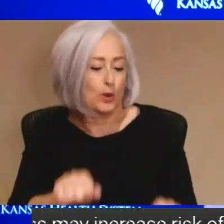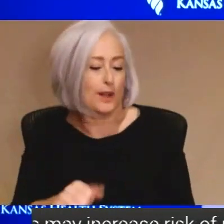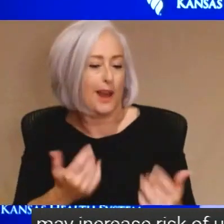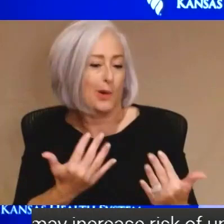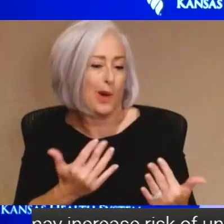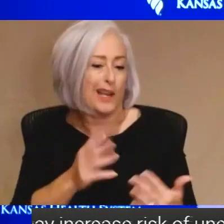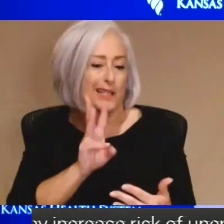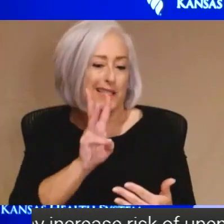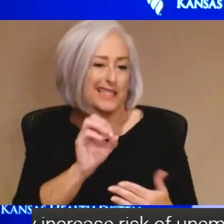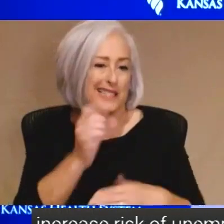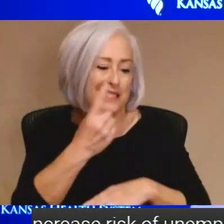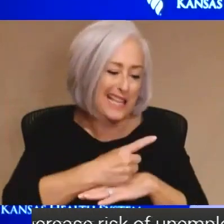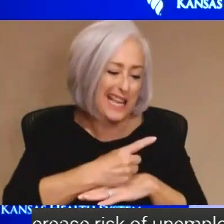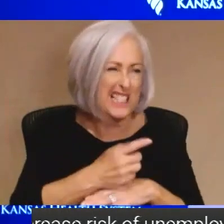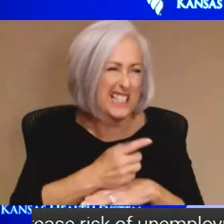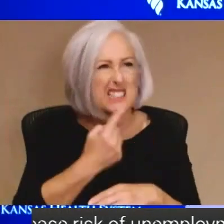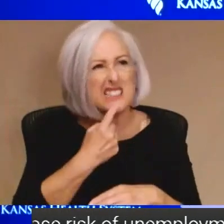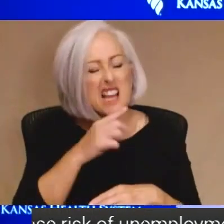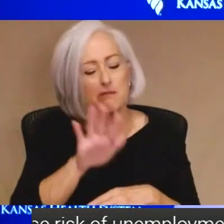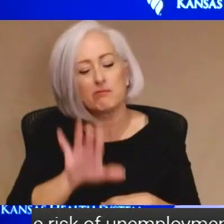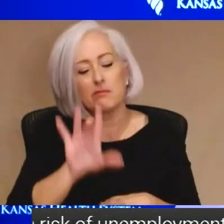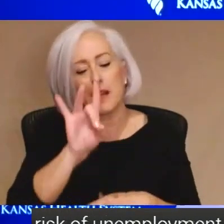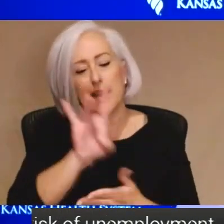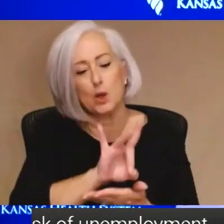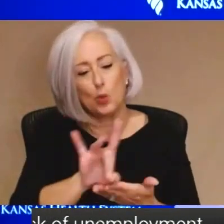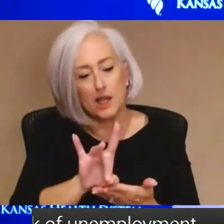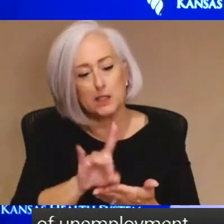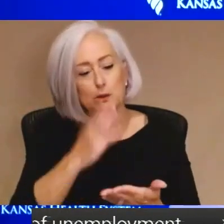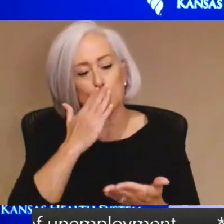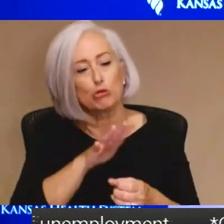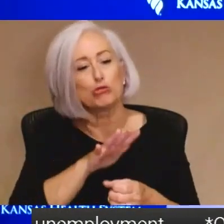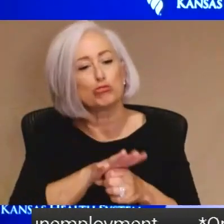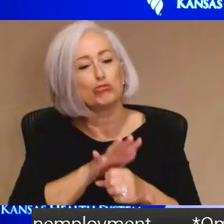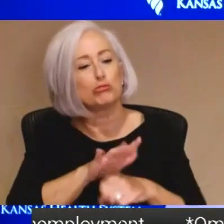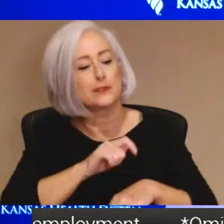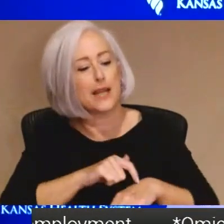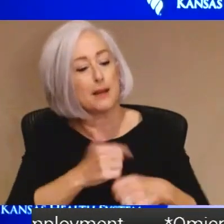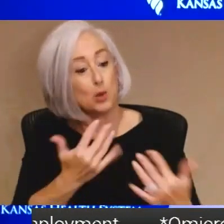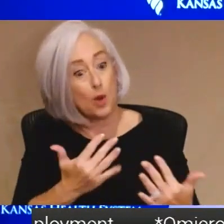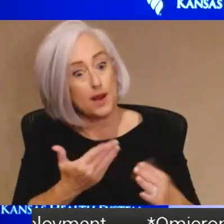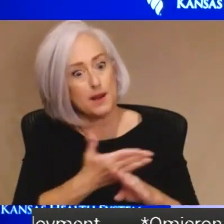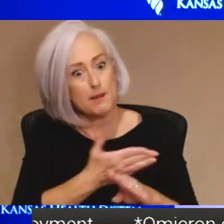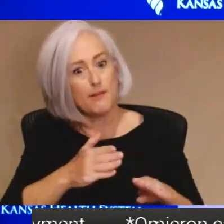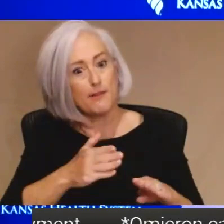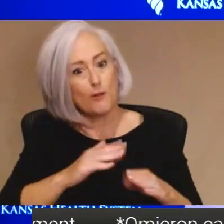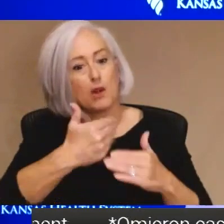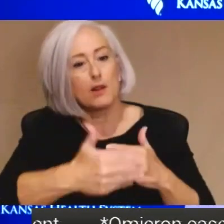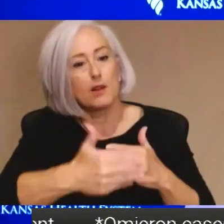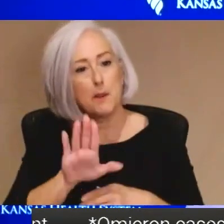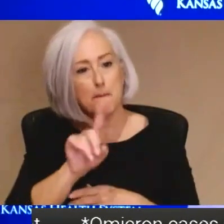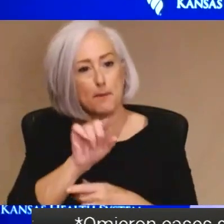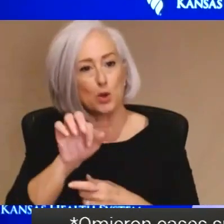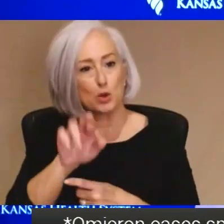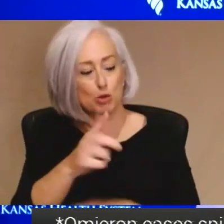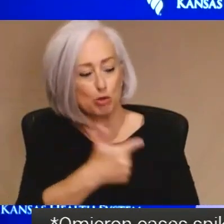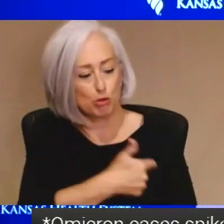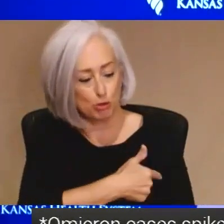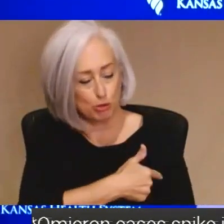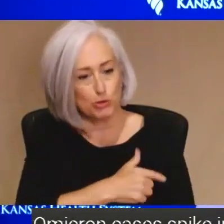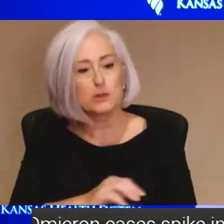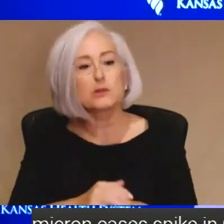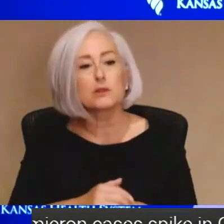I think that would be a reasonable time to wait. I think that's important to understand because we know that has happened to a lot of